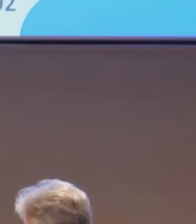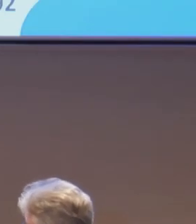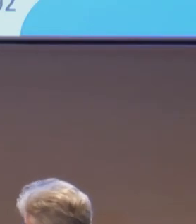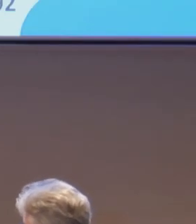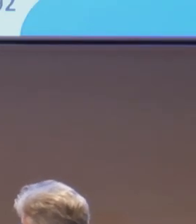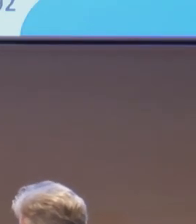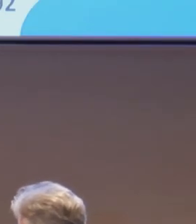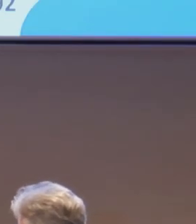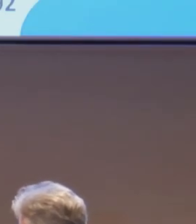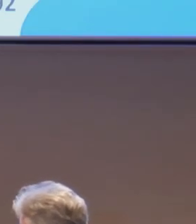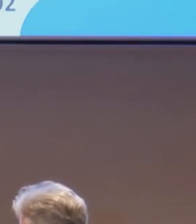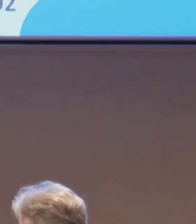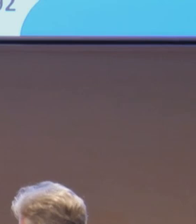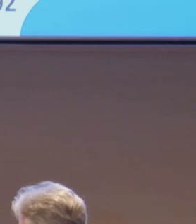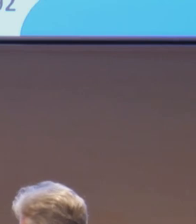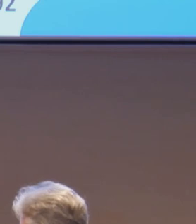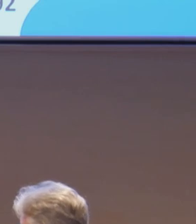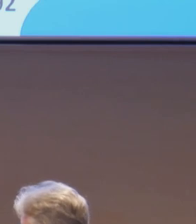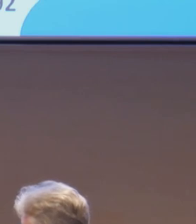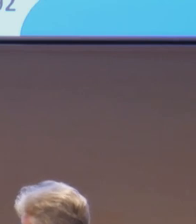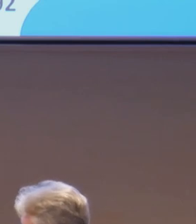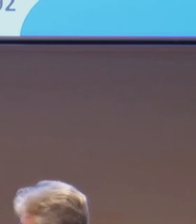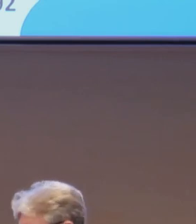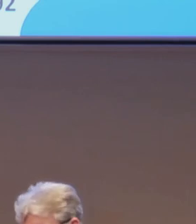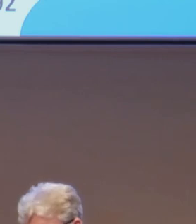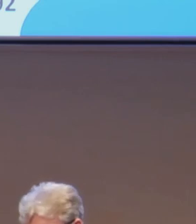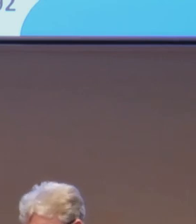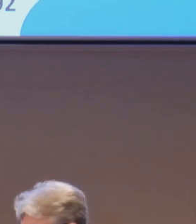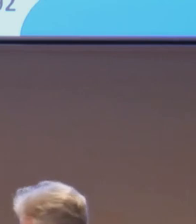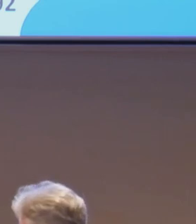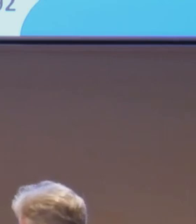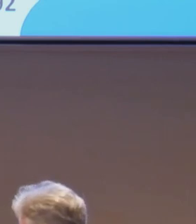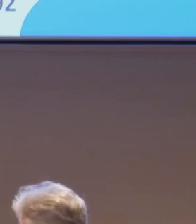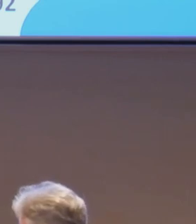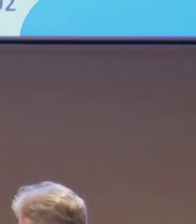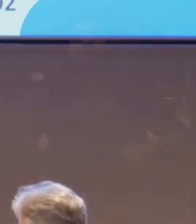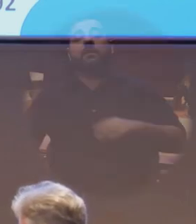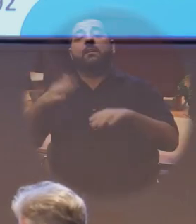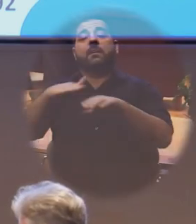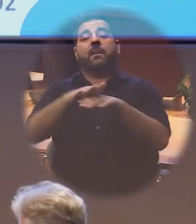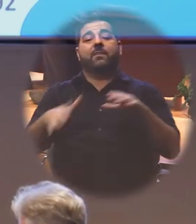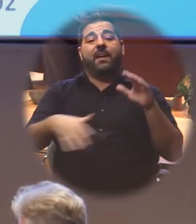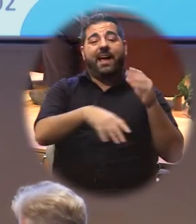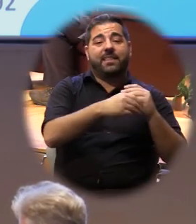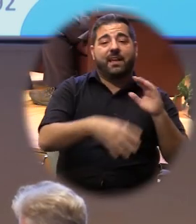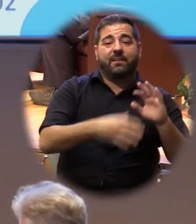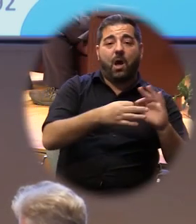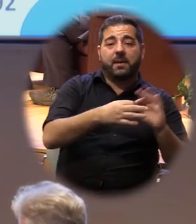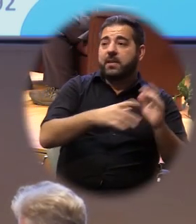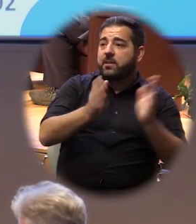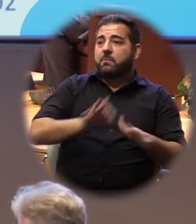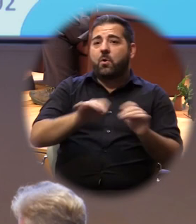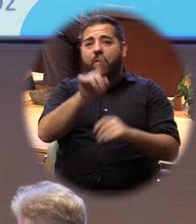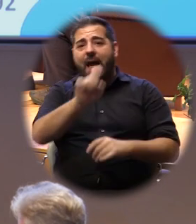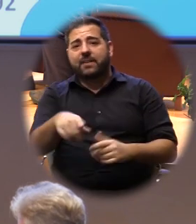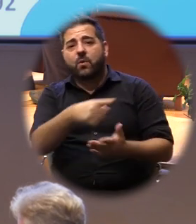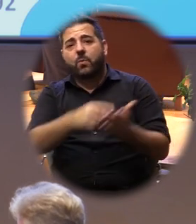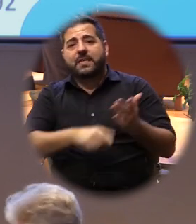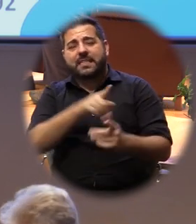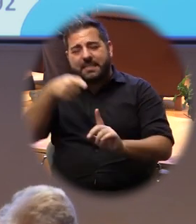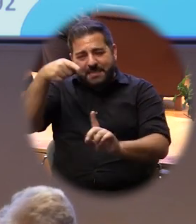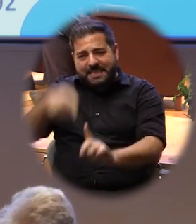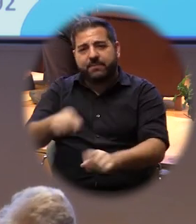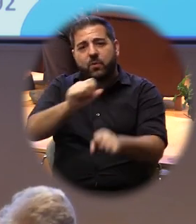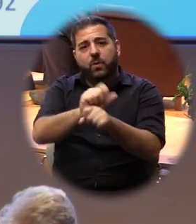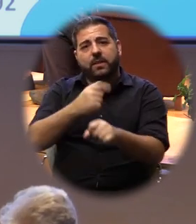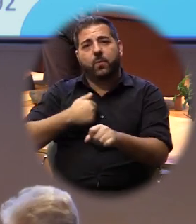May I say something to that? Yeah, and building on what you're saying, I think it can be important to ask, what is the specific work we're asking that